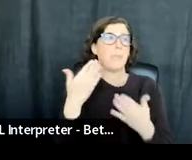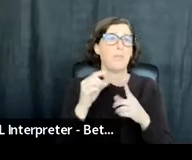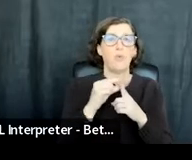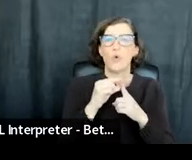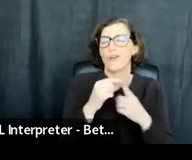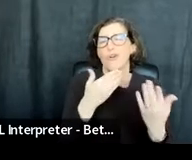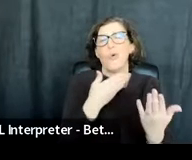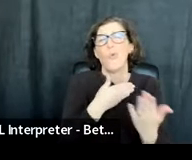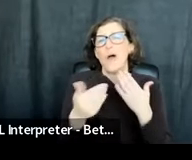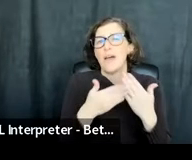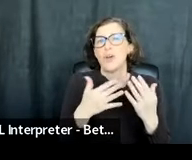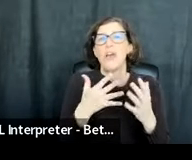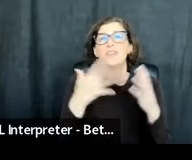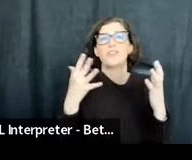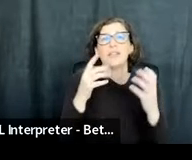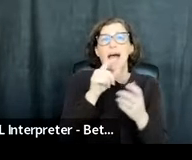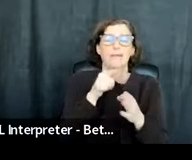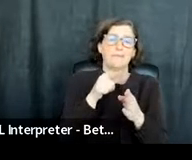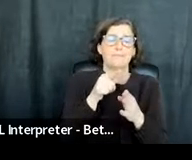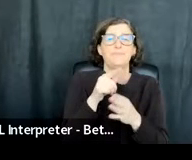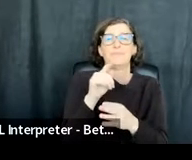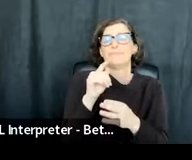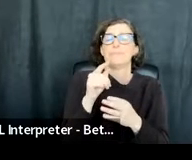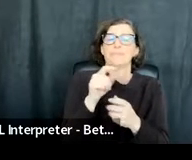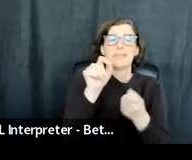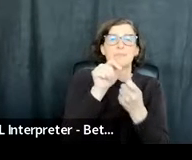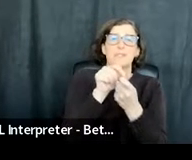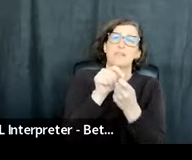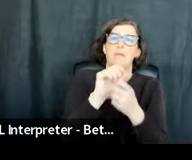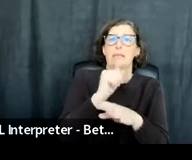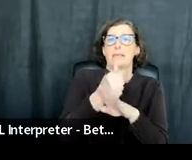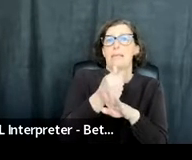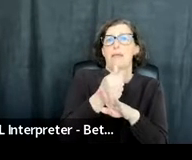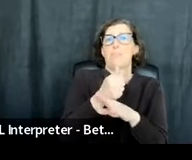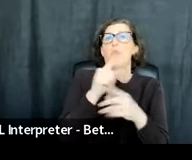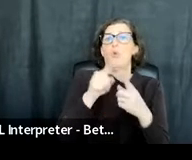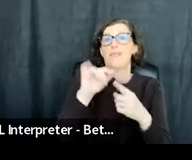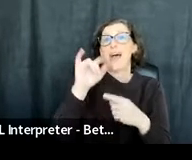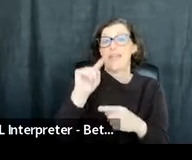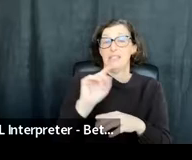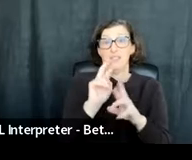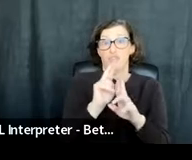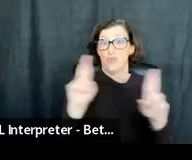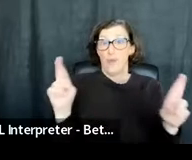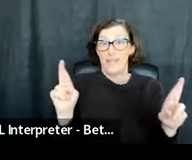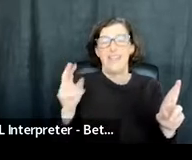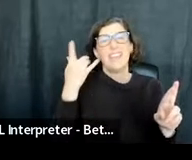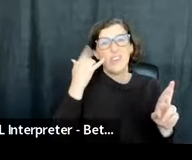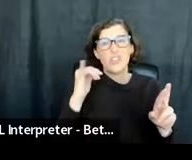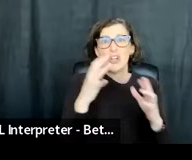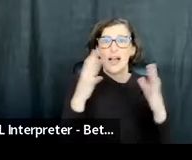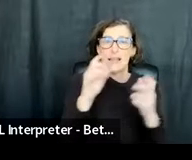of little things, a lot of customization. Once the actual AT is deployed, there's still a lot of customization. A lot of